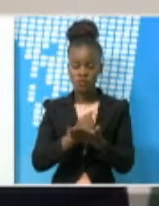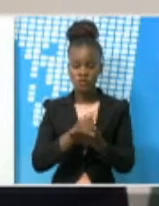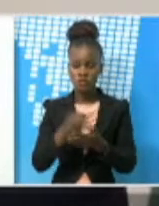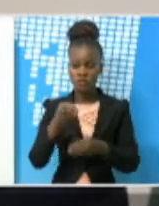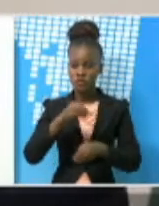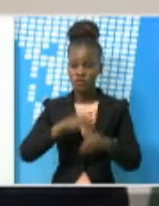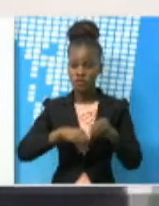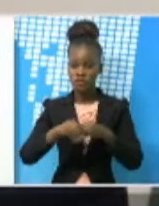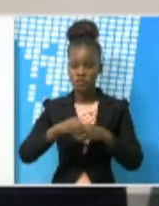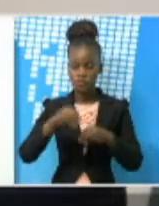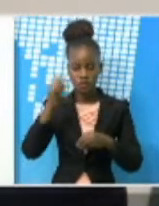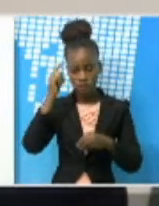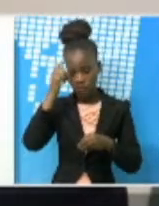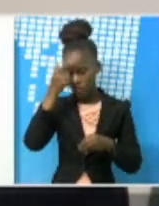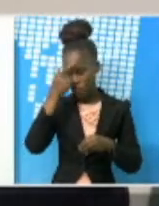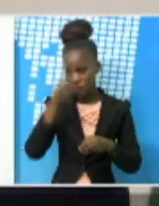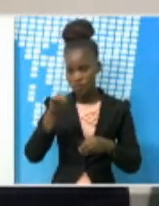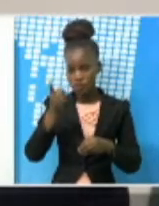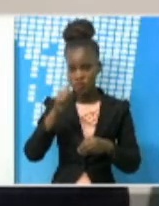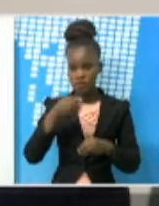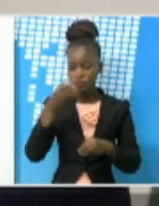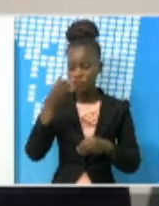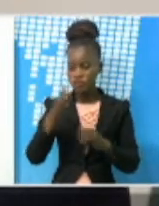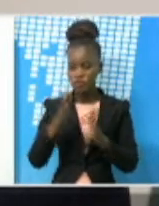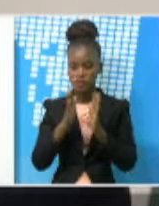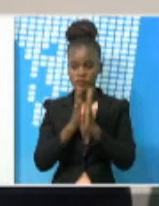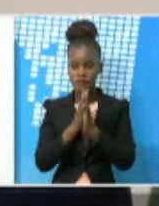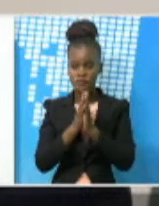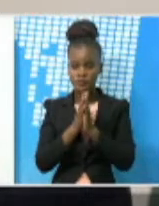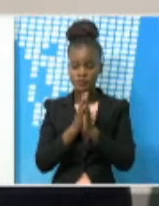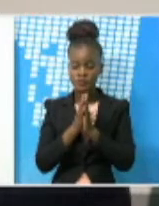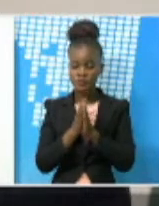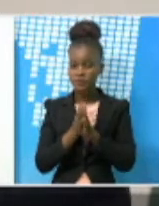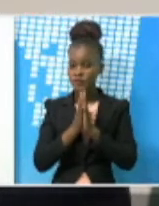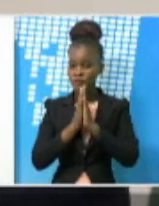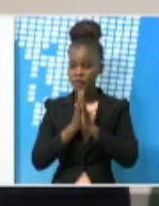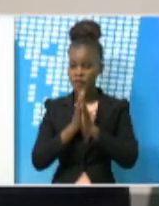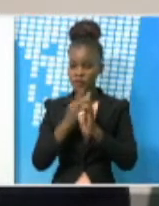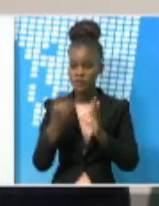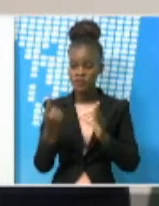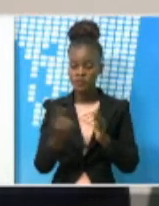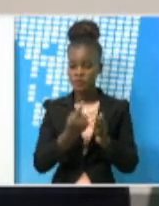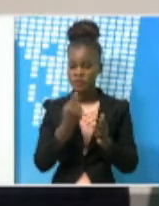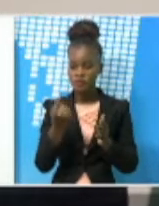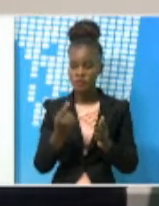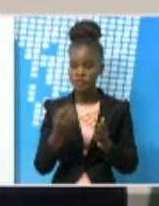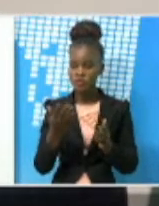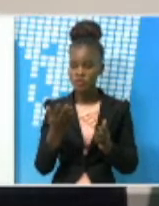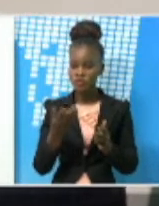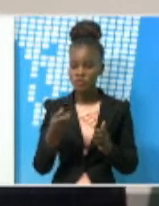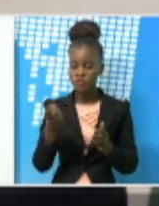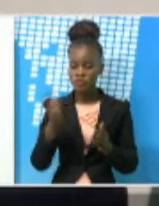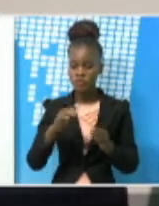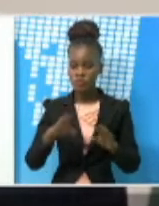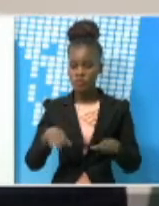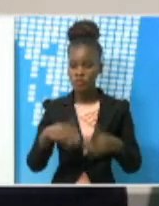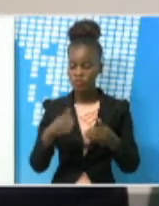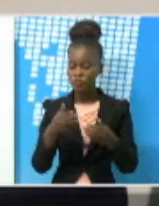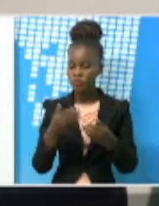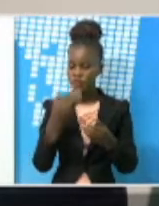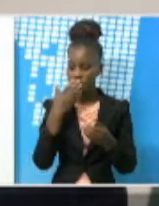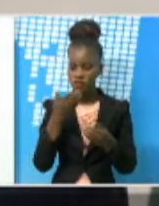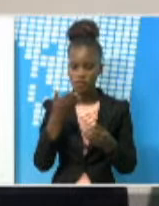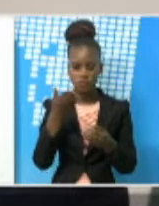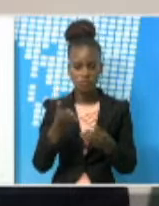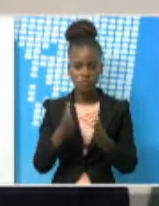government. And I do remember the prayers by Honorable Kahonda were two. How much money has Ministry of